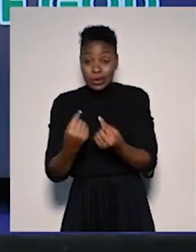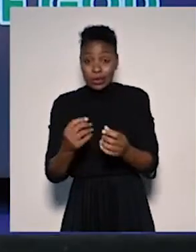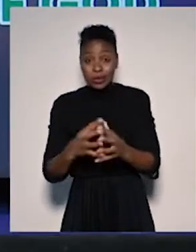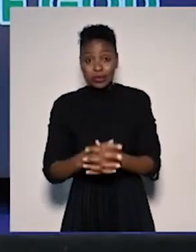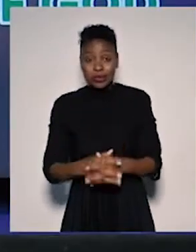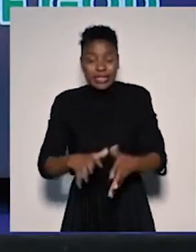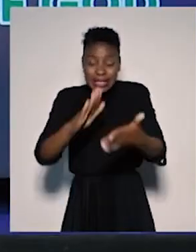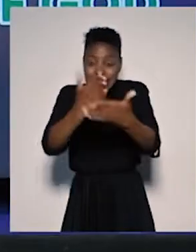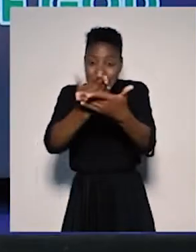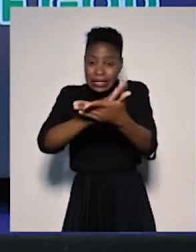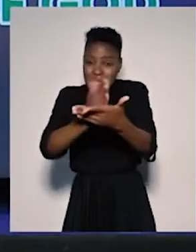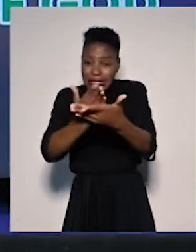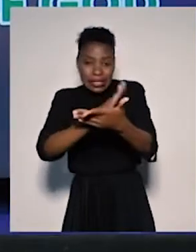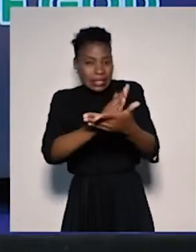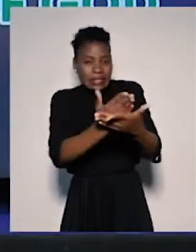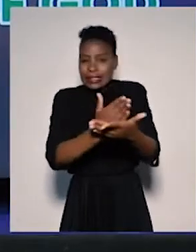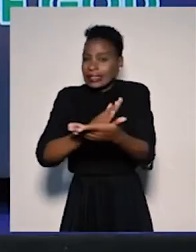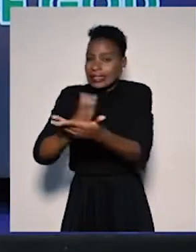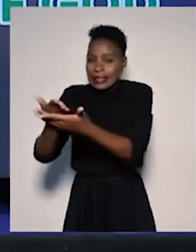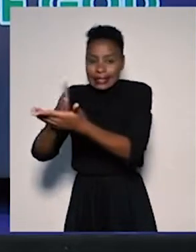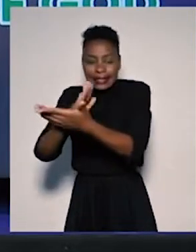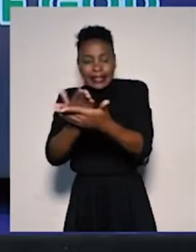Yeah. Sherelana, Kofela, Sherelana.